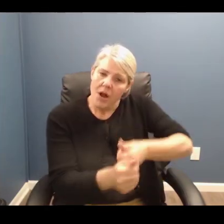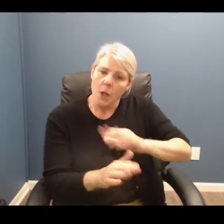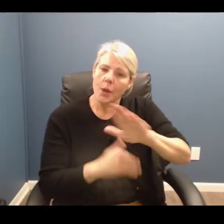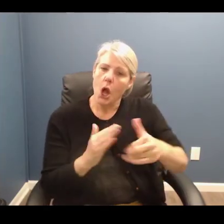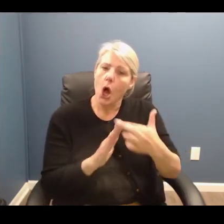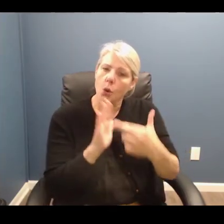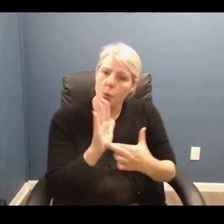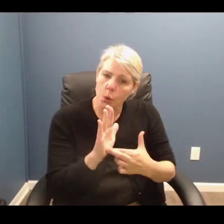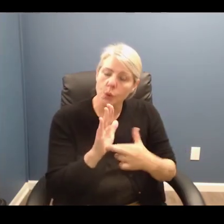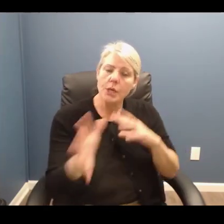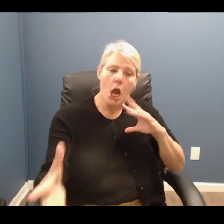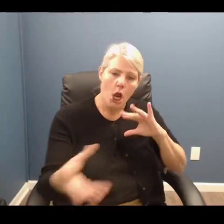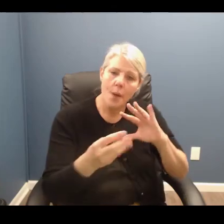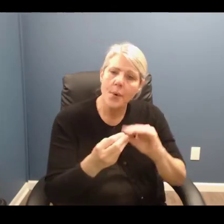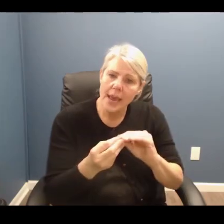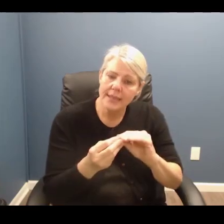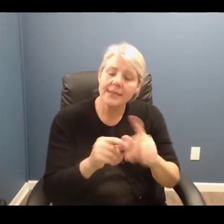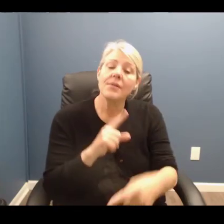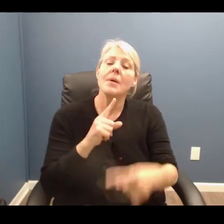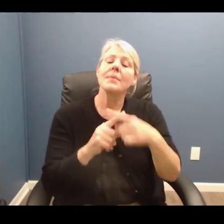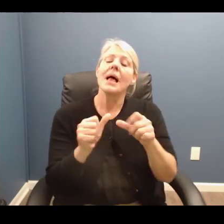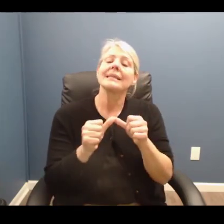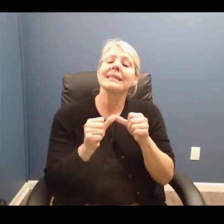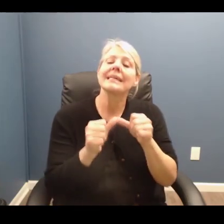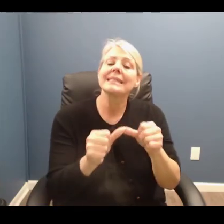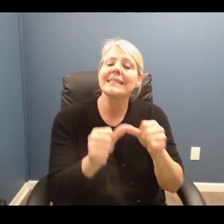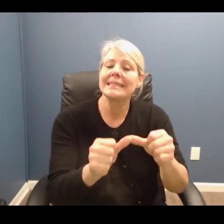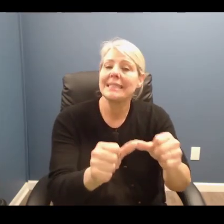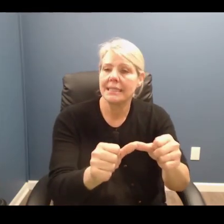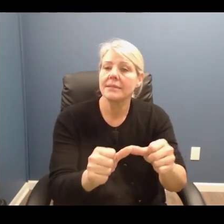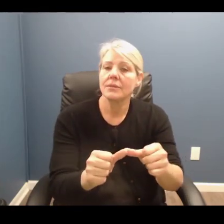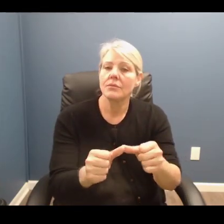compliant, comprehensive, and consistent throughout.